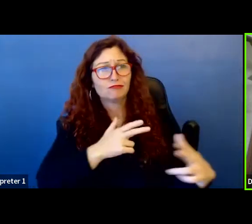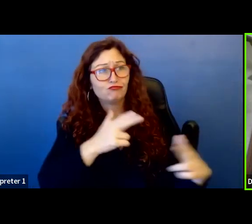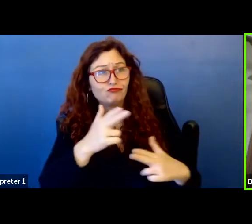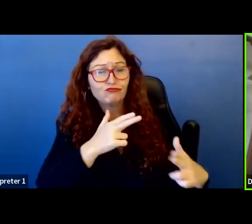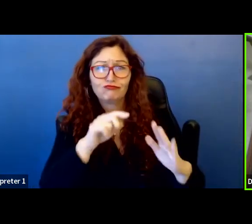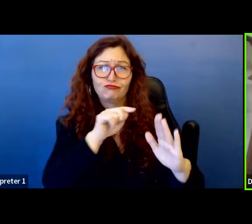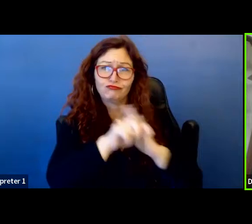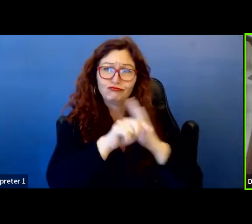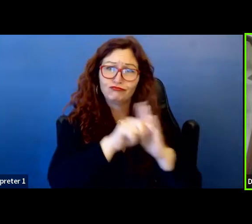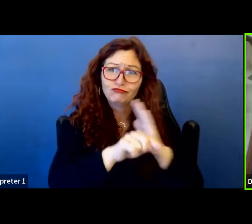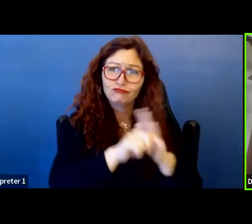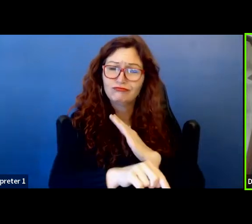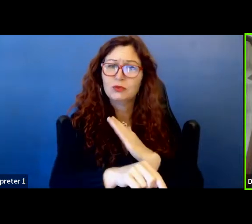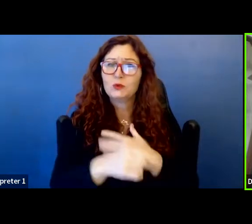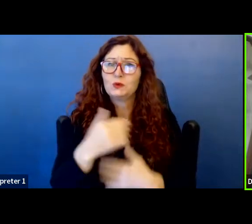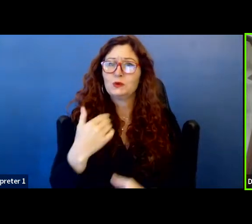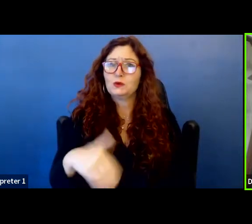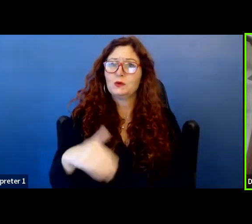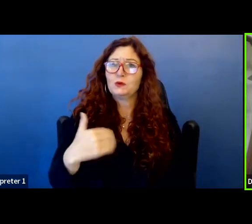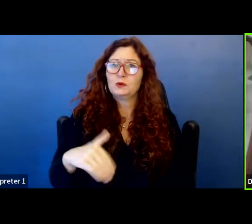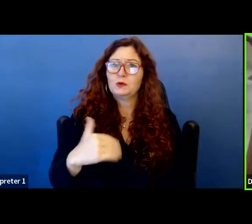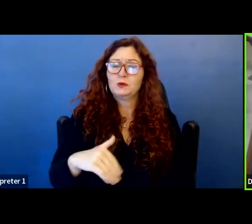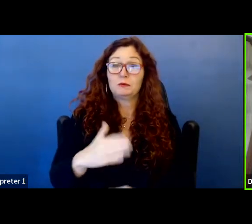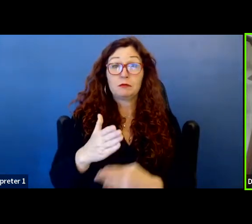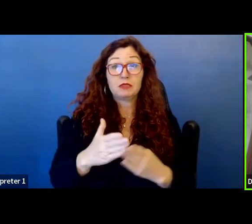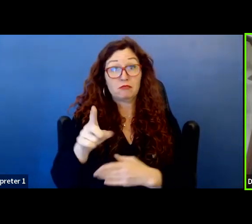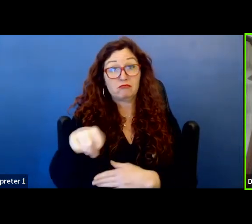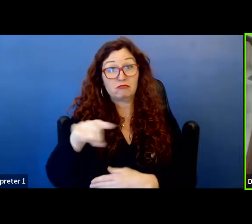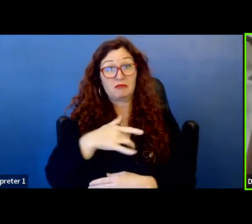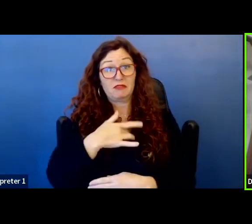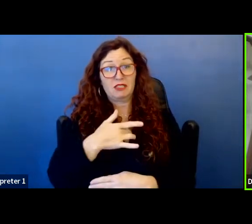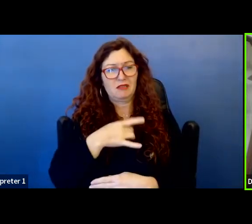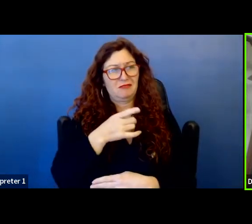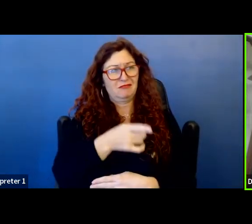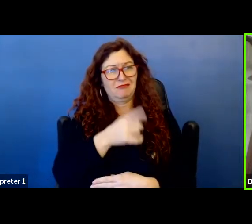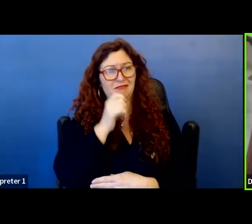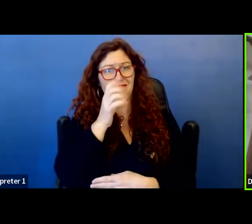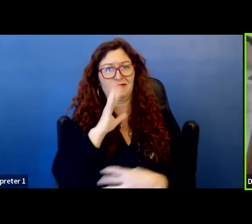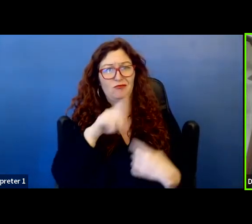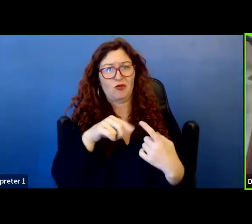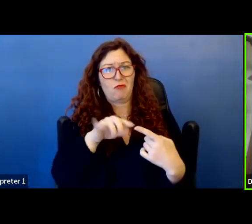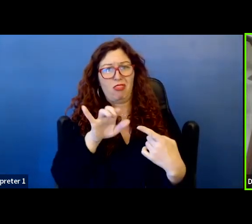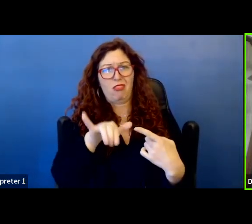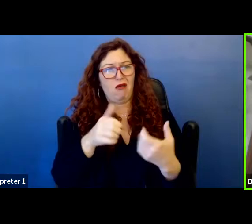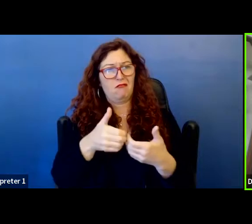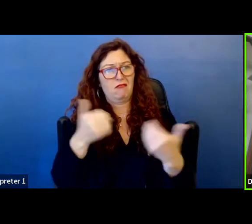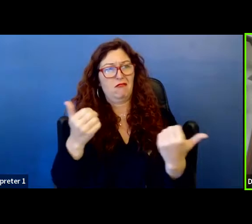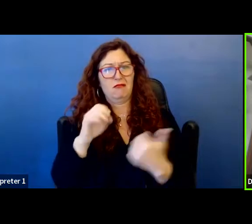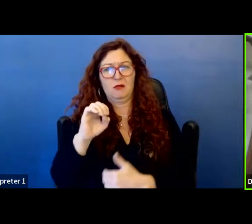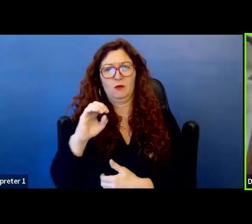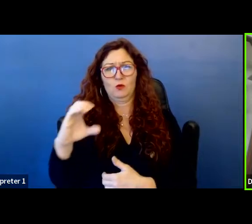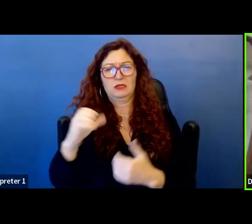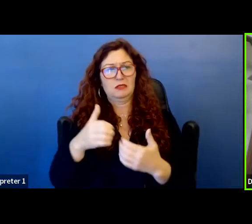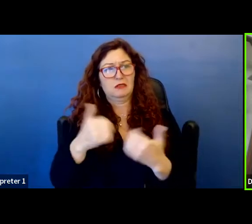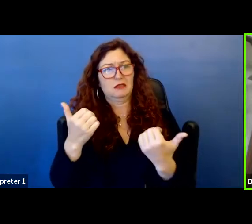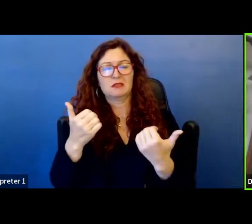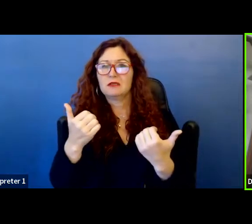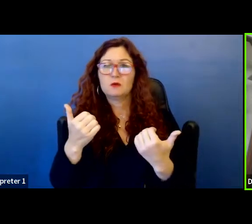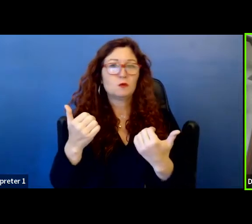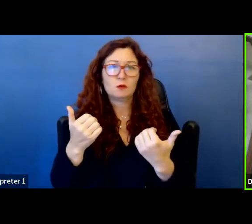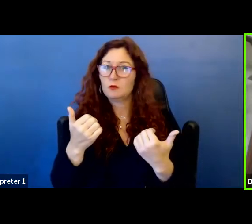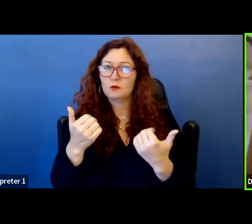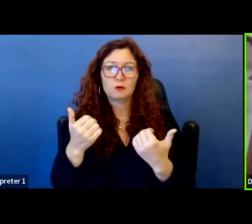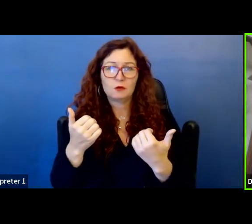and to some it may not seem that this is a relevant news story to our focus on the construction industry here today but to us in texas this